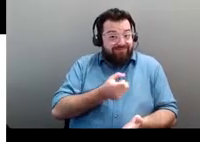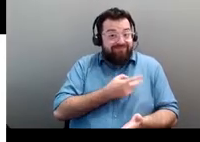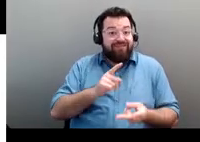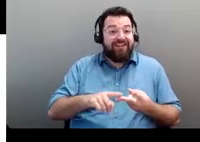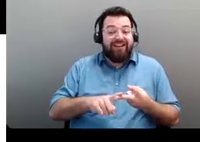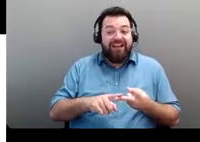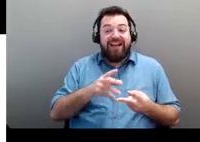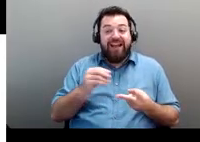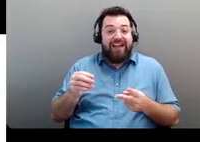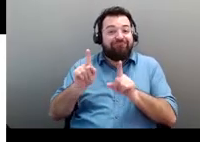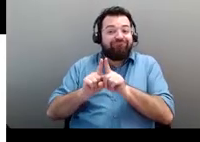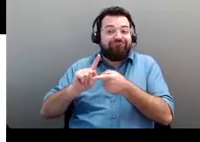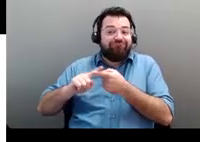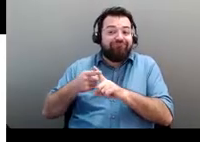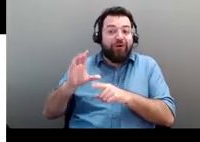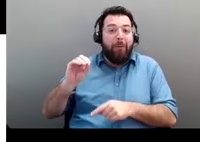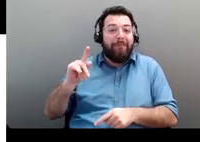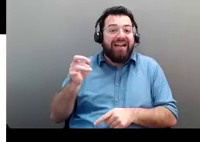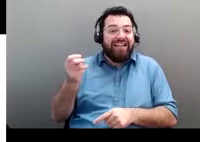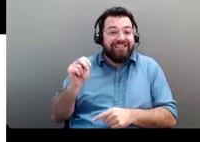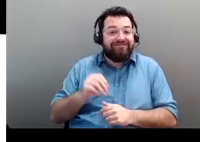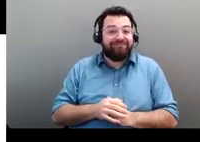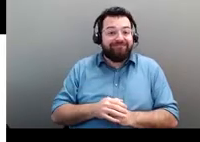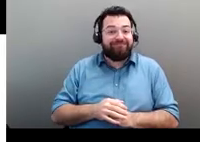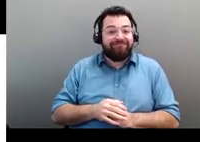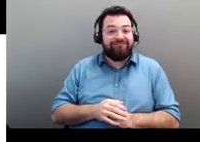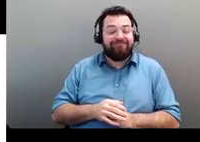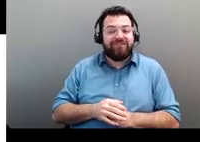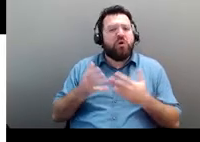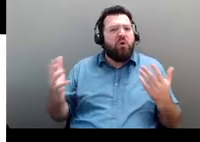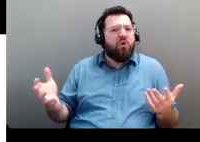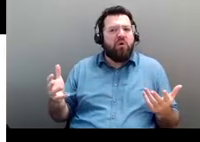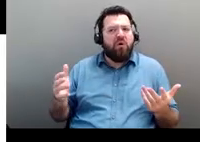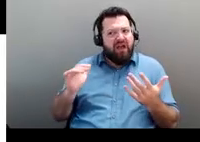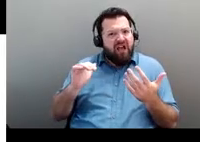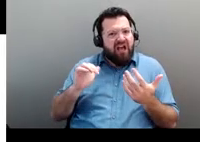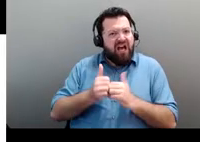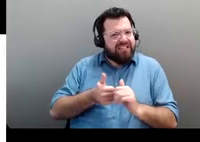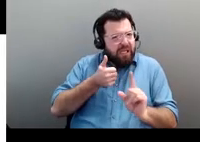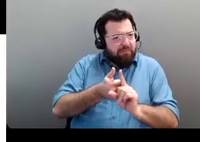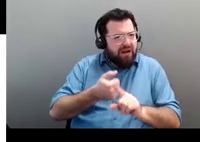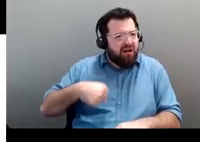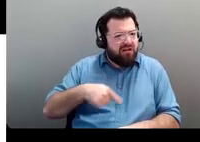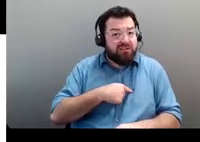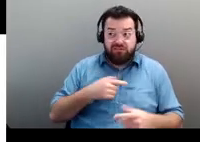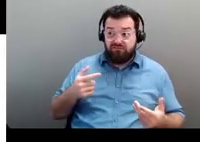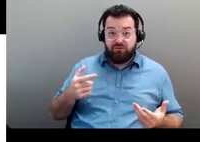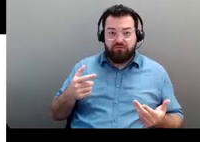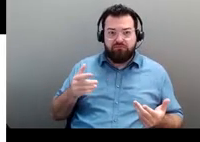And so, yeah, what are the consequences of that? Or do we want to live in a